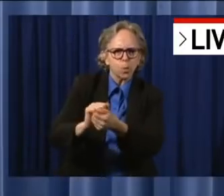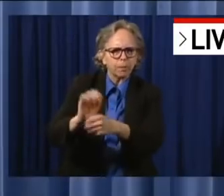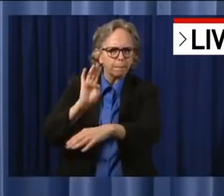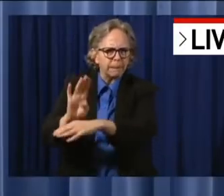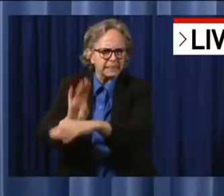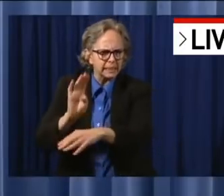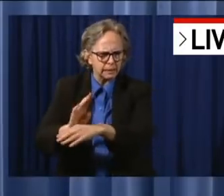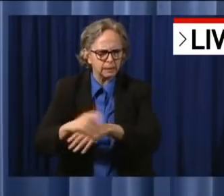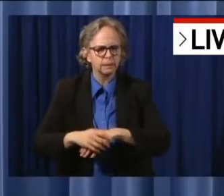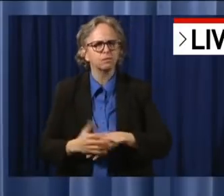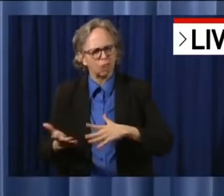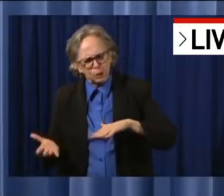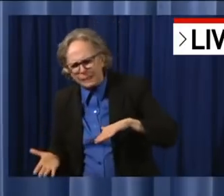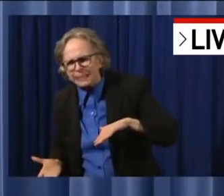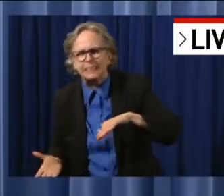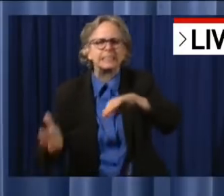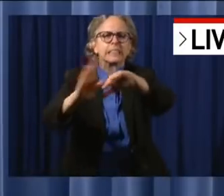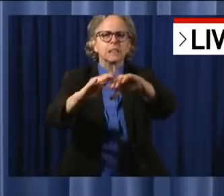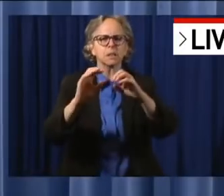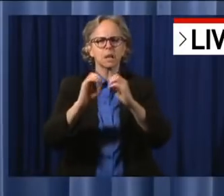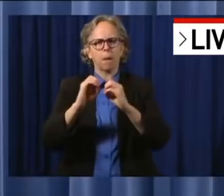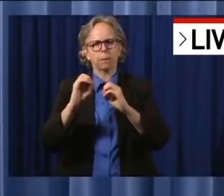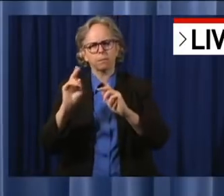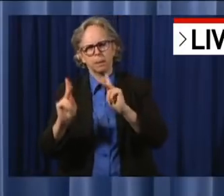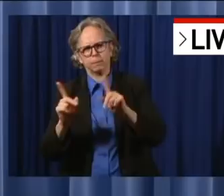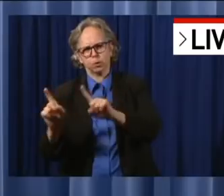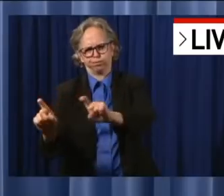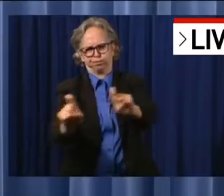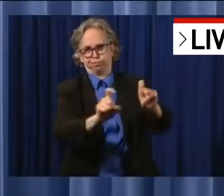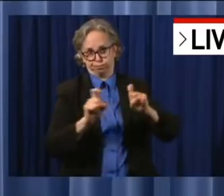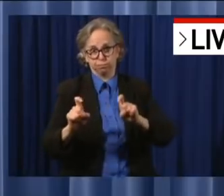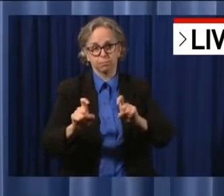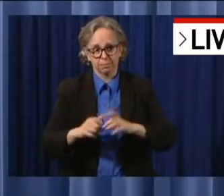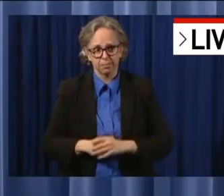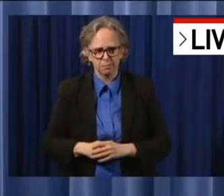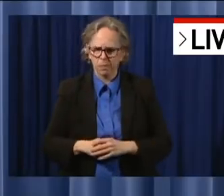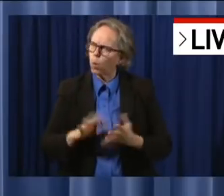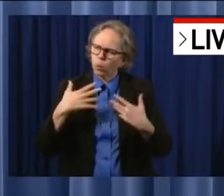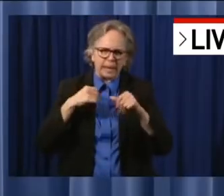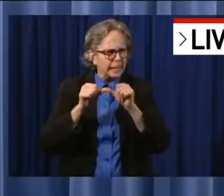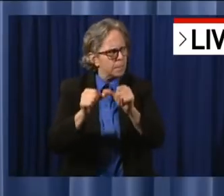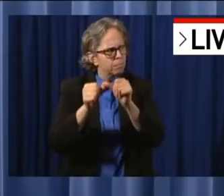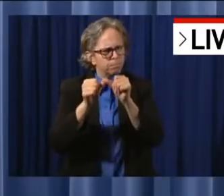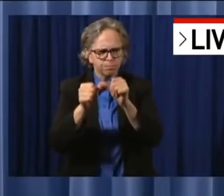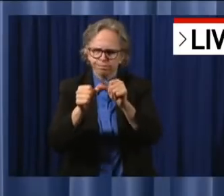the availability of testing in the days and weeks ahead.